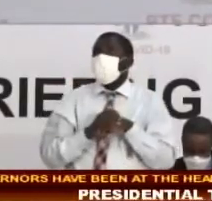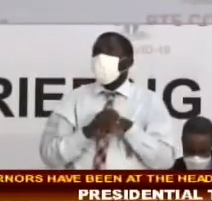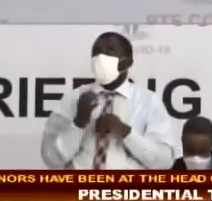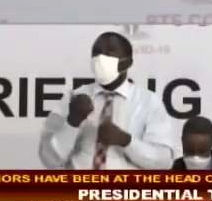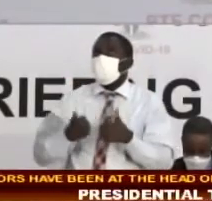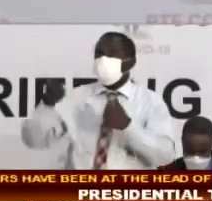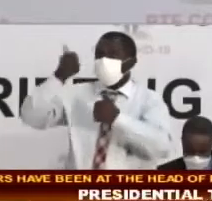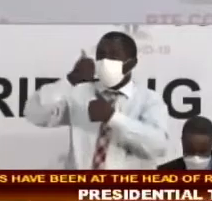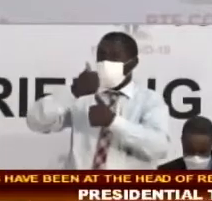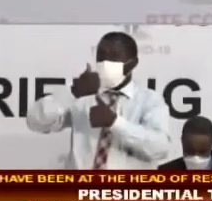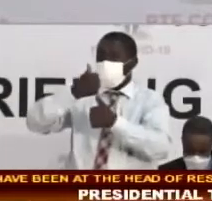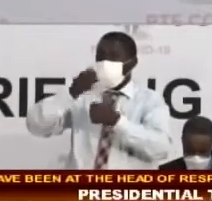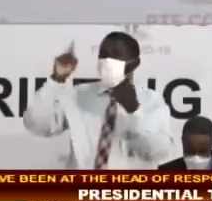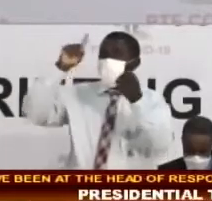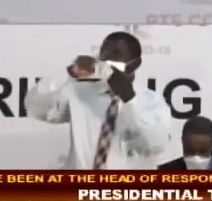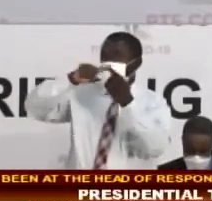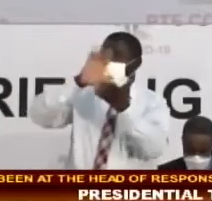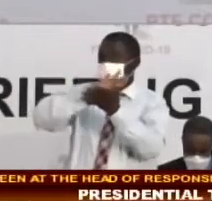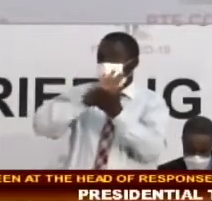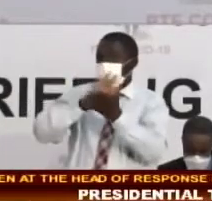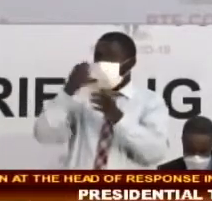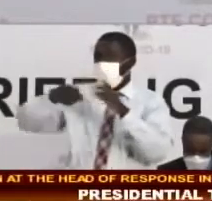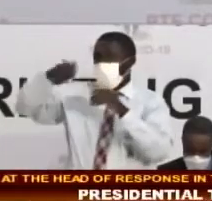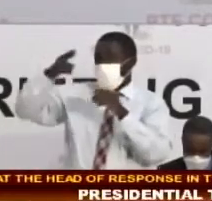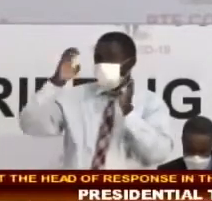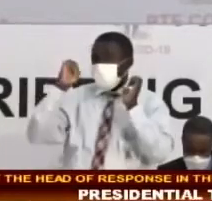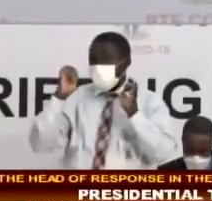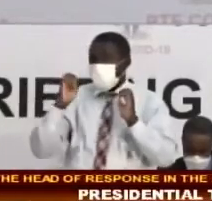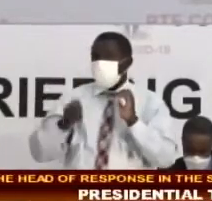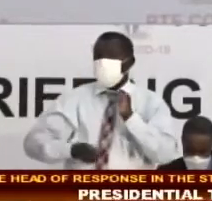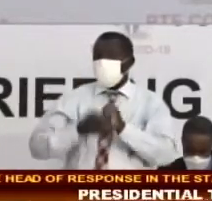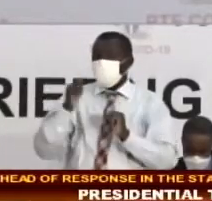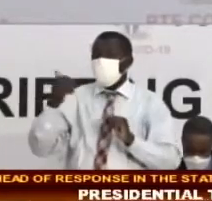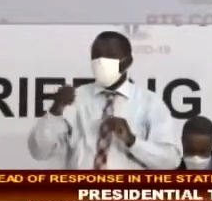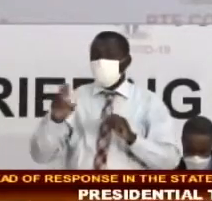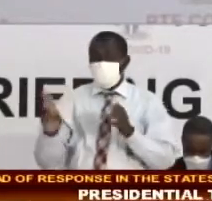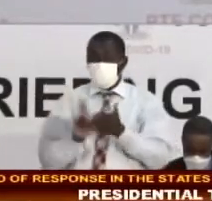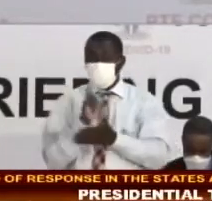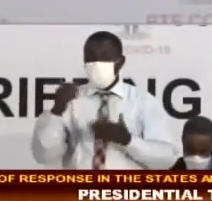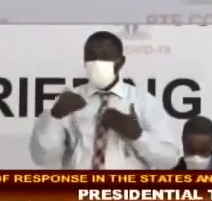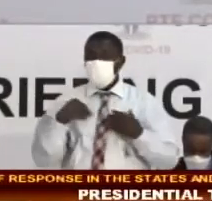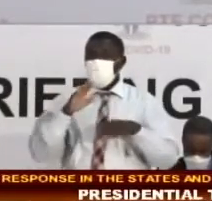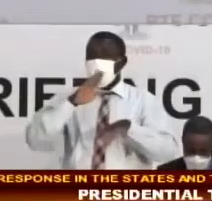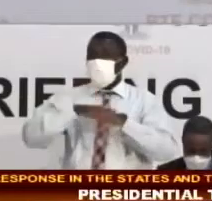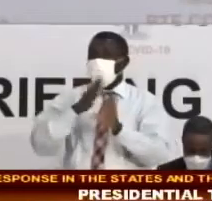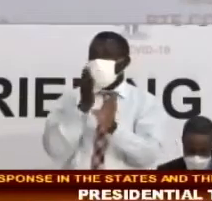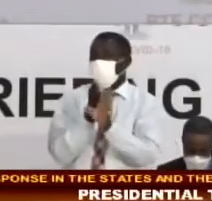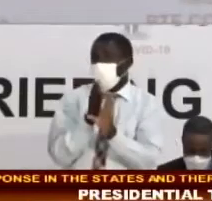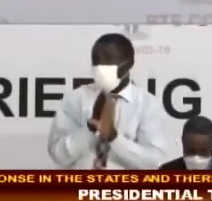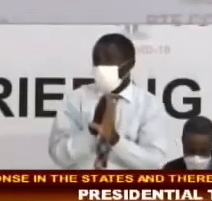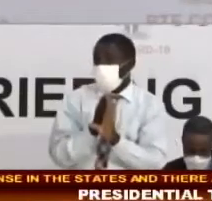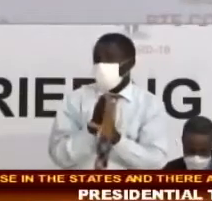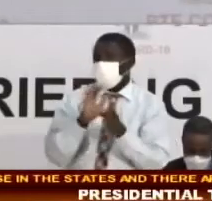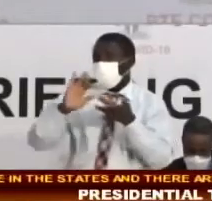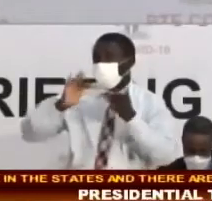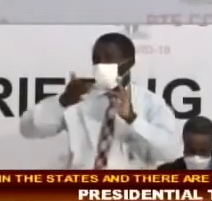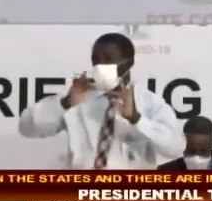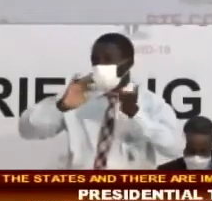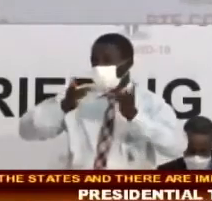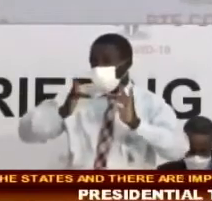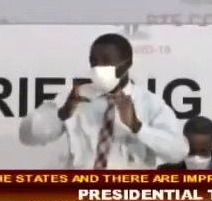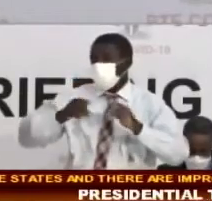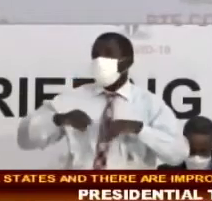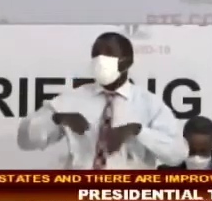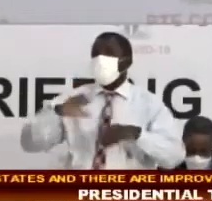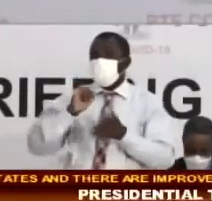private universities already have some sort of online platforms with which they learn. We are also